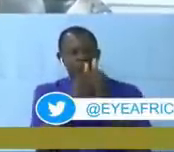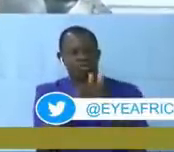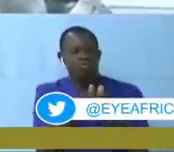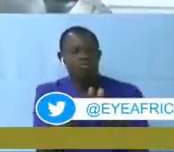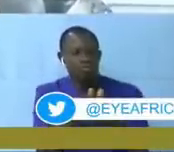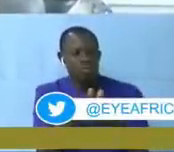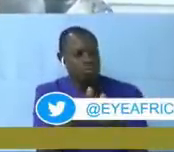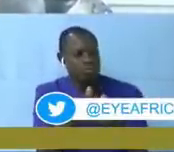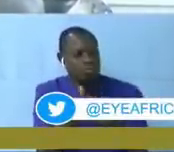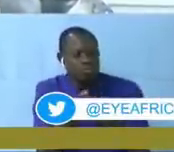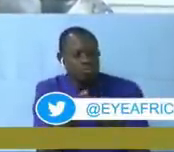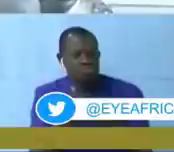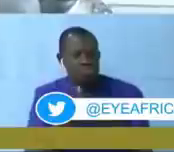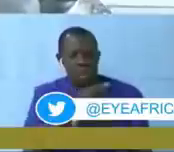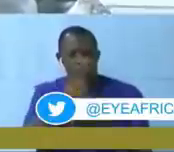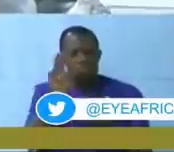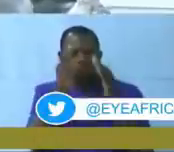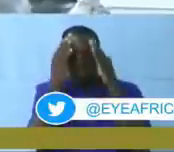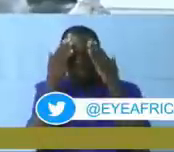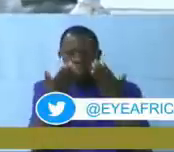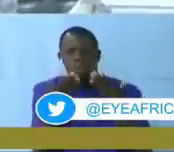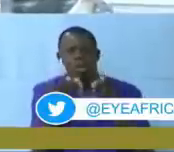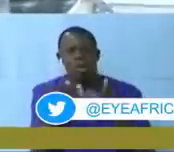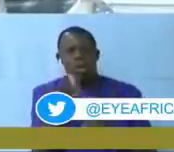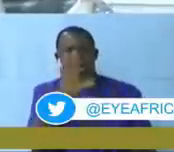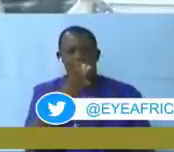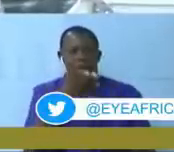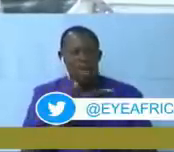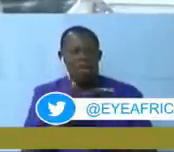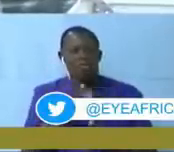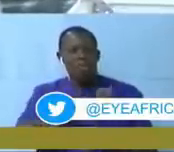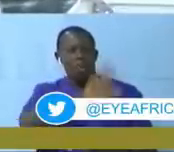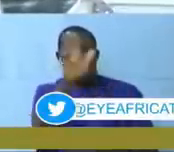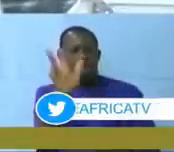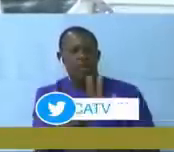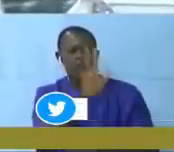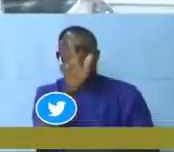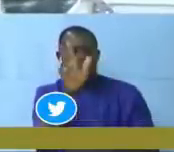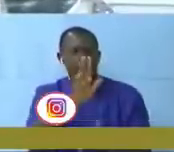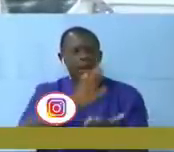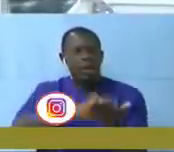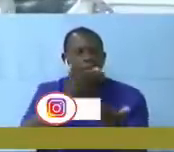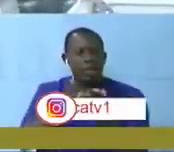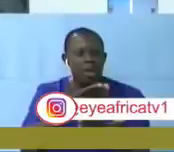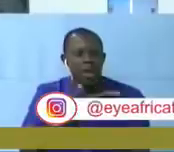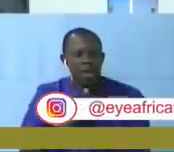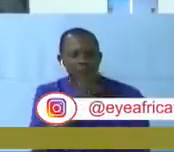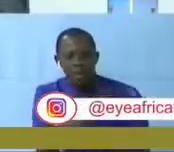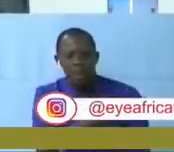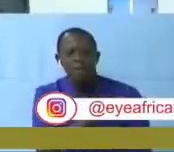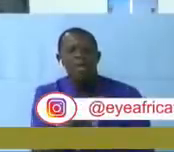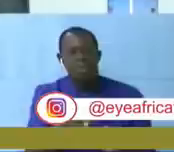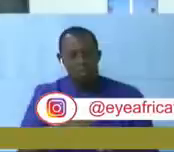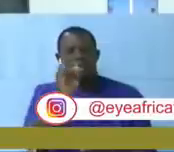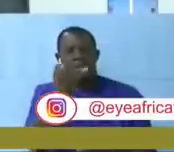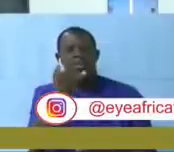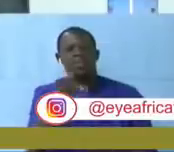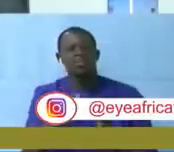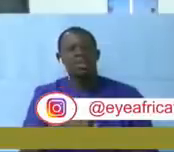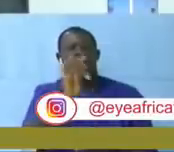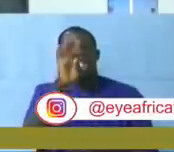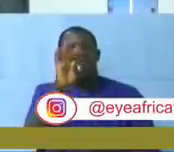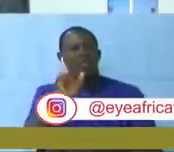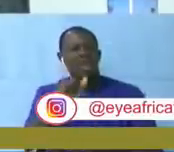I don't know whether you have a Fana-Fana interpreter? Well, Fana-Fana equates Olof-Wolof. Okay.